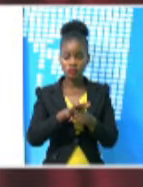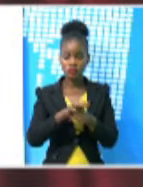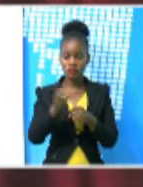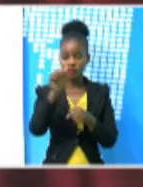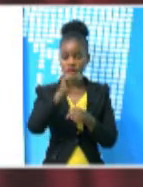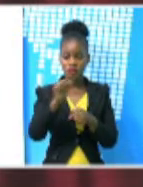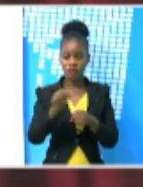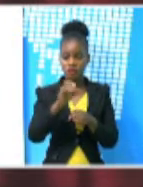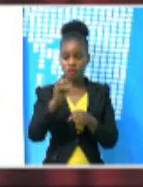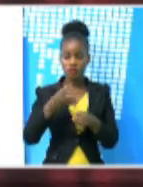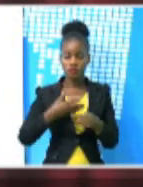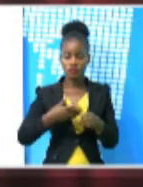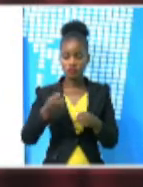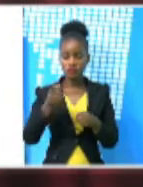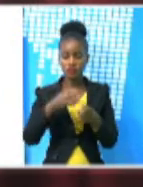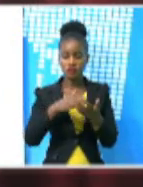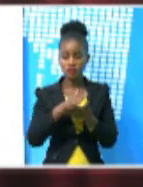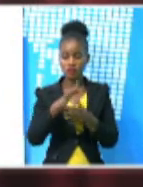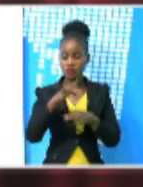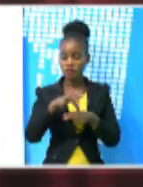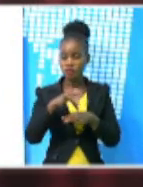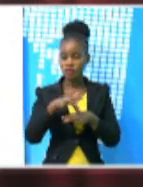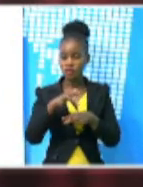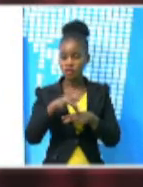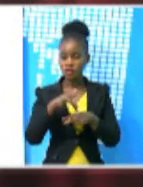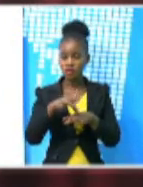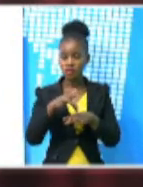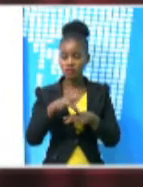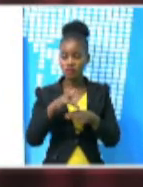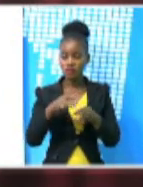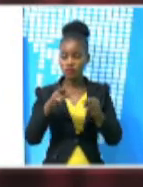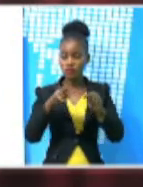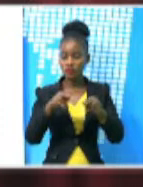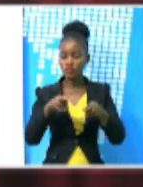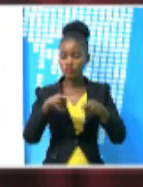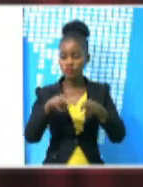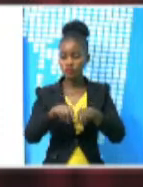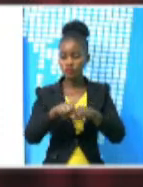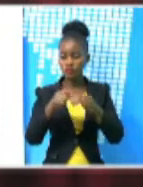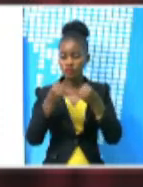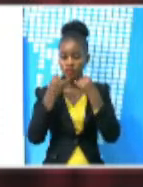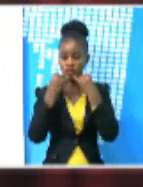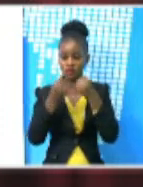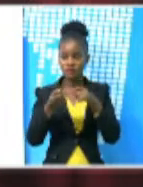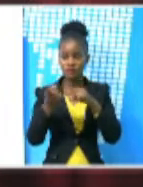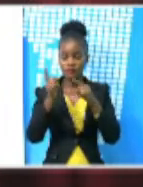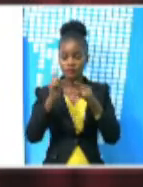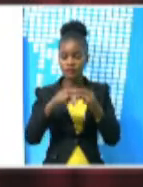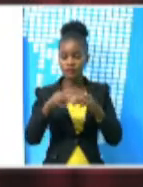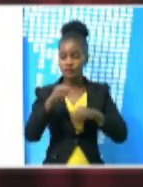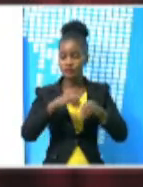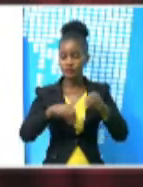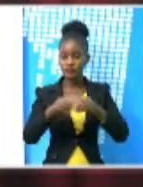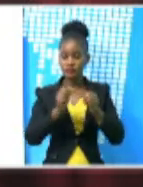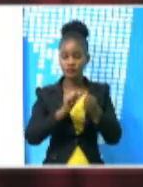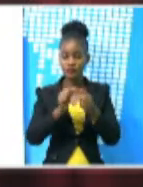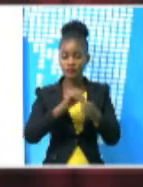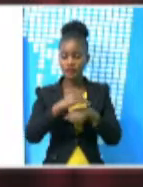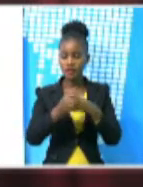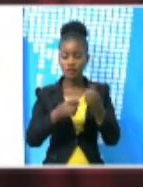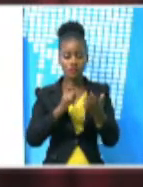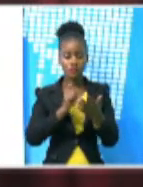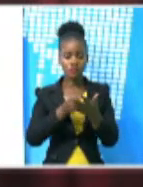So we have that problem, but there are roadblocks and bureaucratic activities which are making it